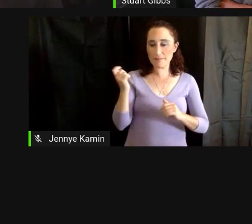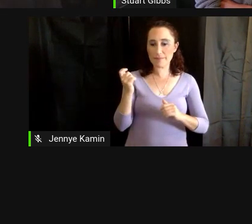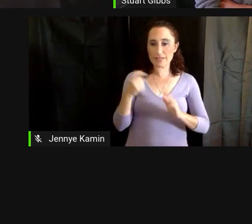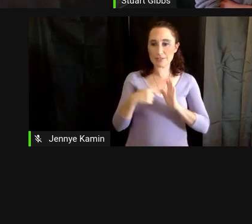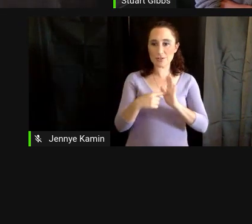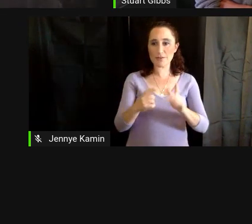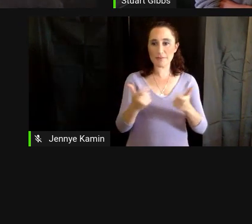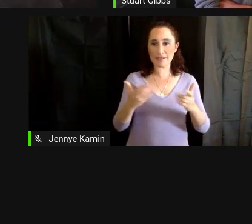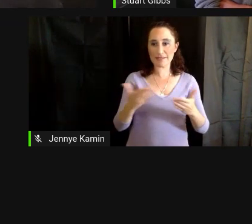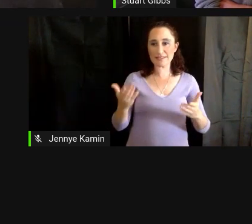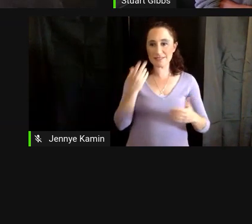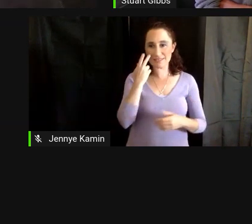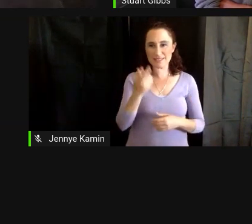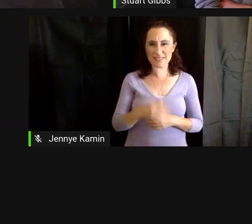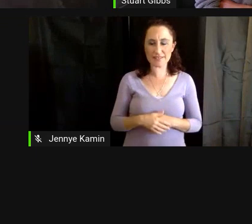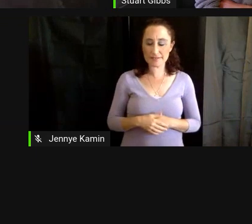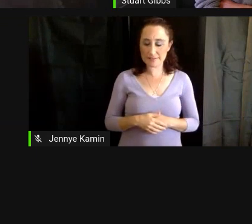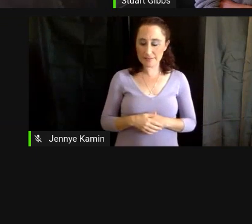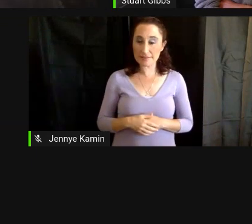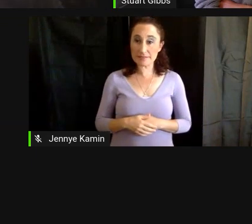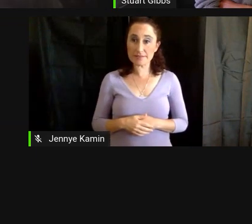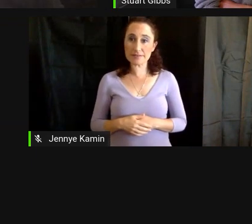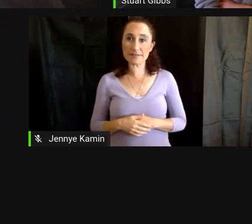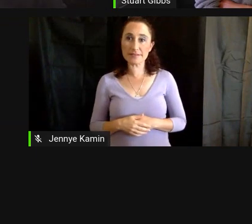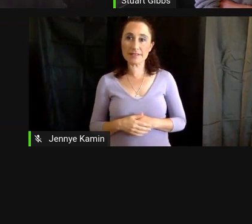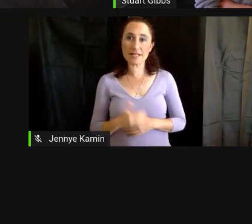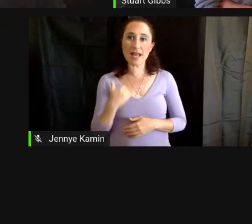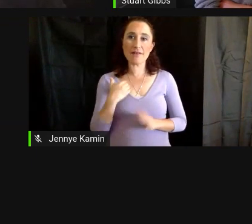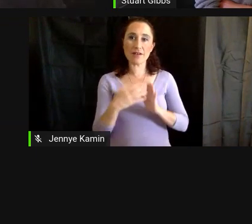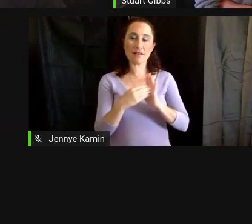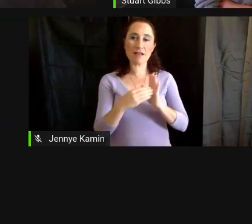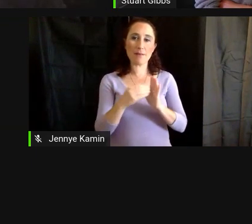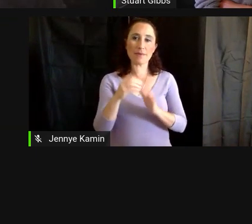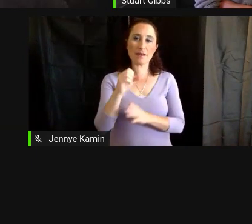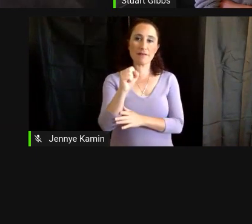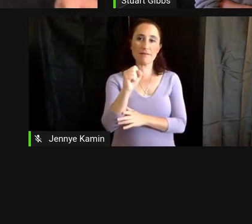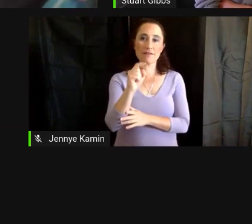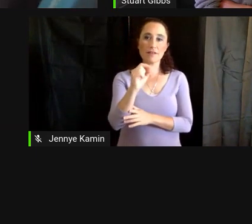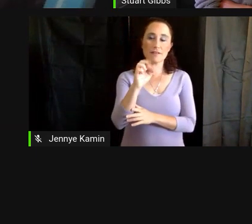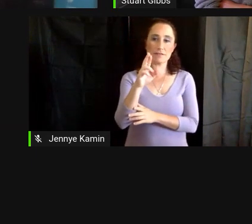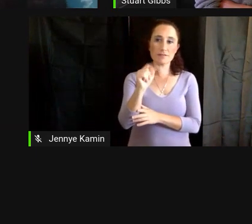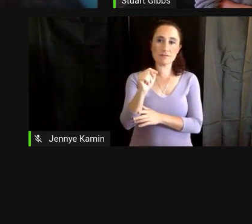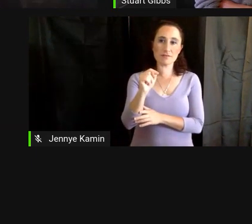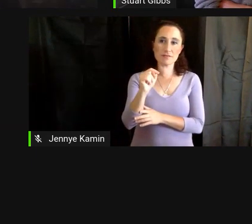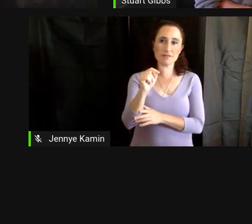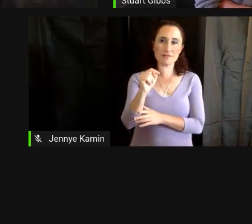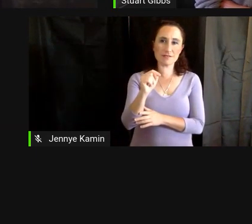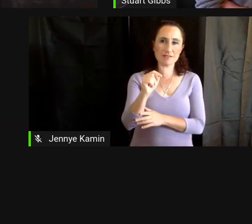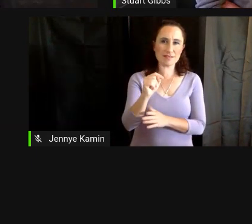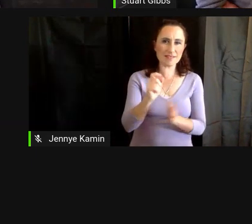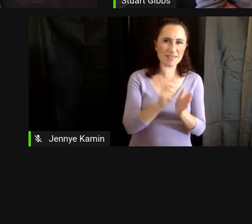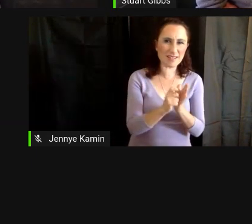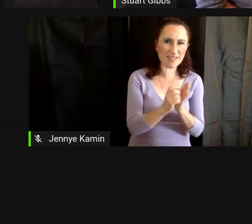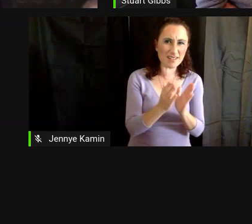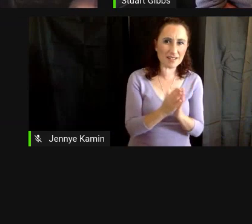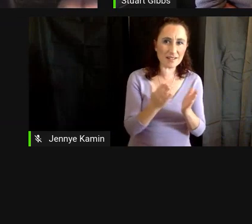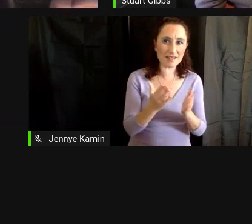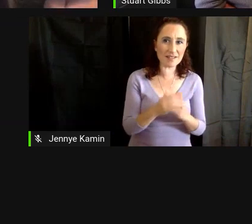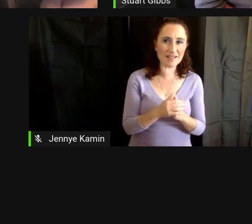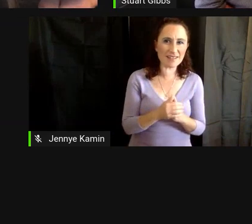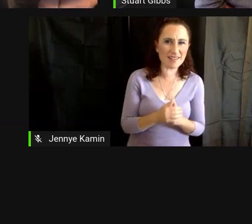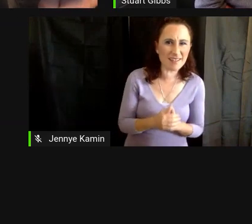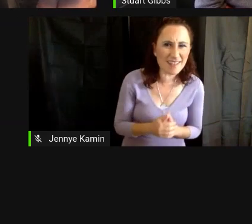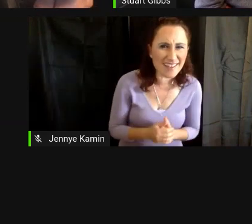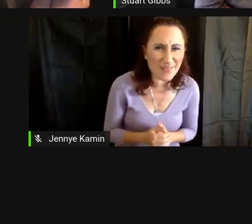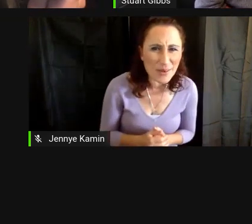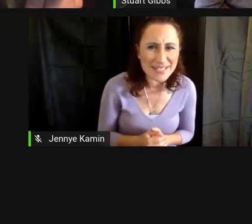want to see. I also have here a copy of Stuart's autobiography. Read that, Unsold